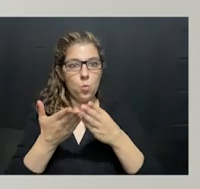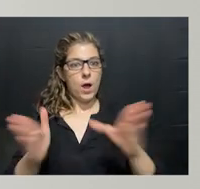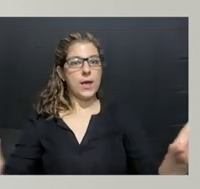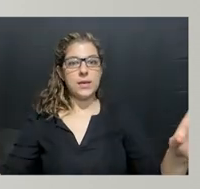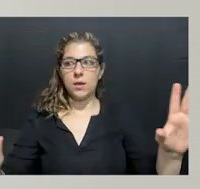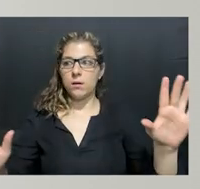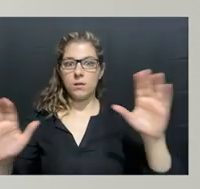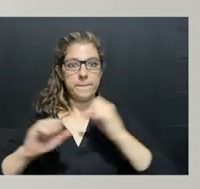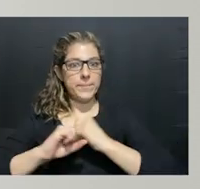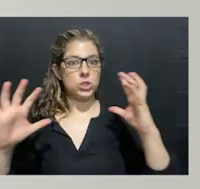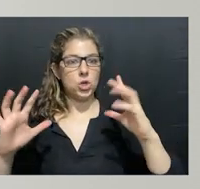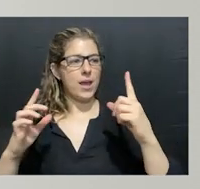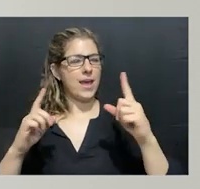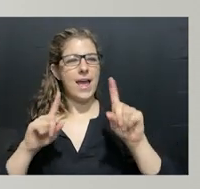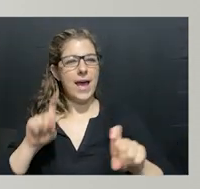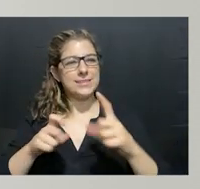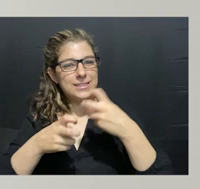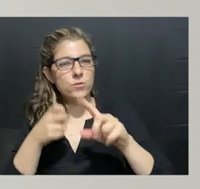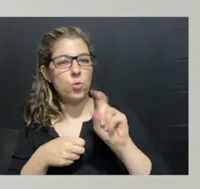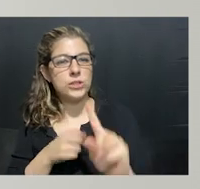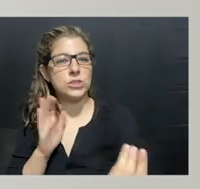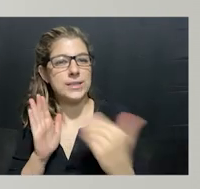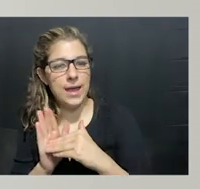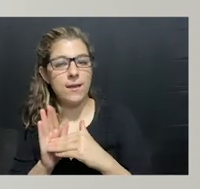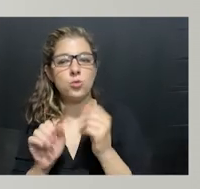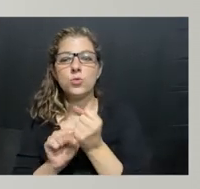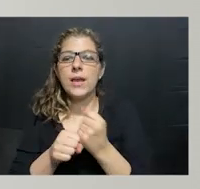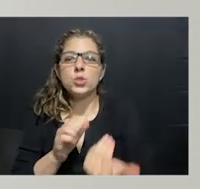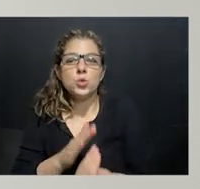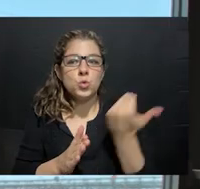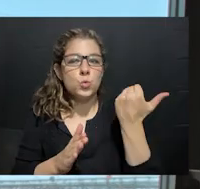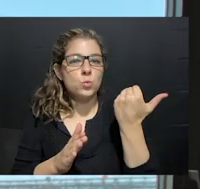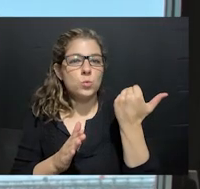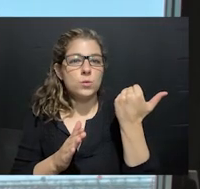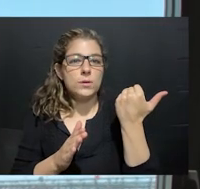aperture, ask ourselves these difficult questions again, but create new